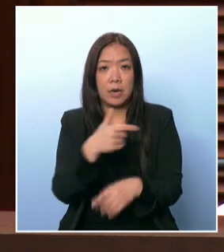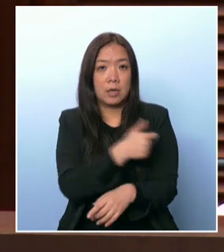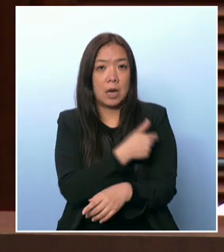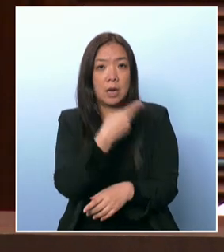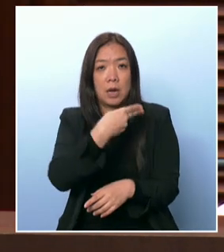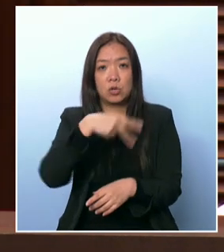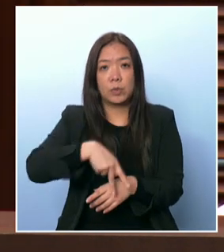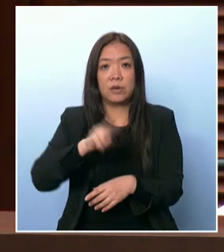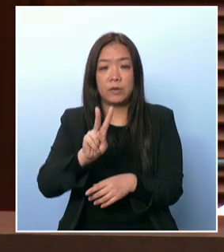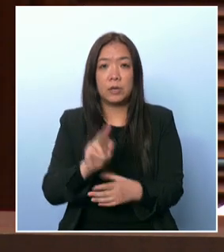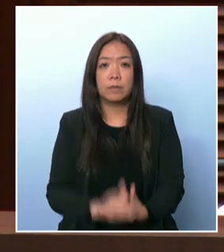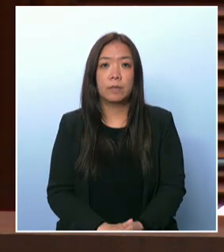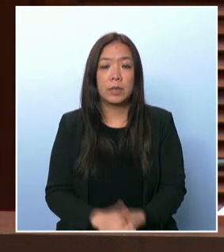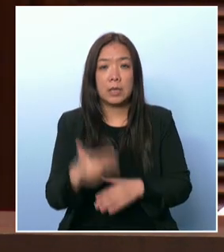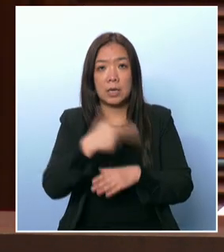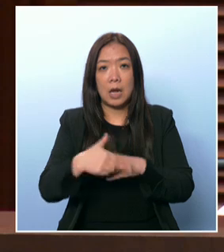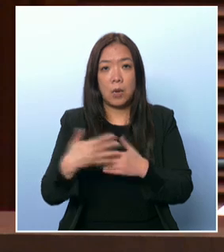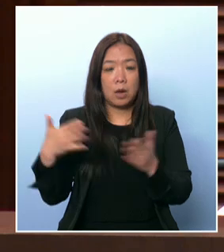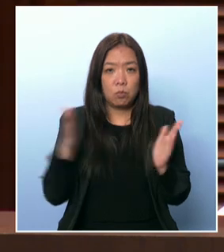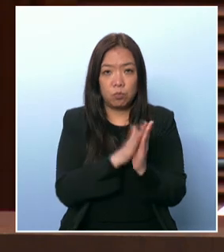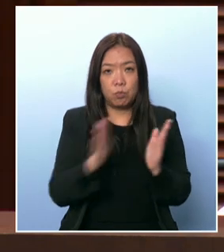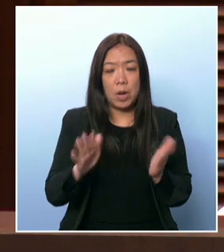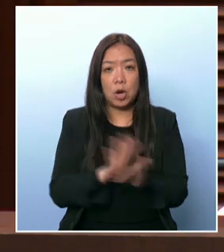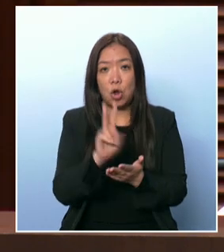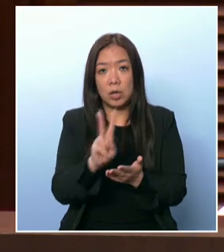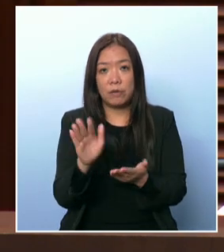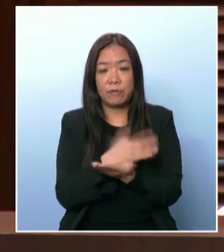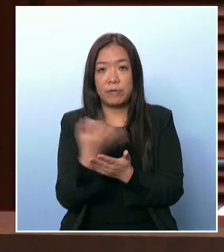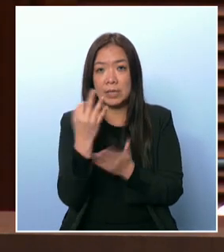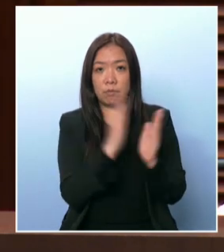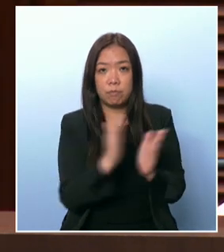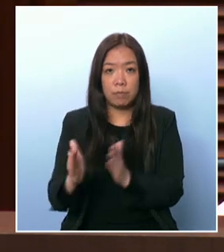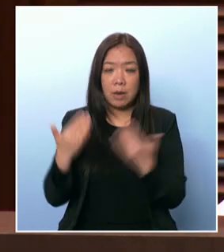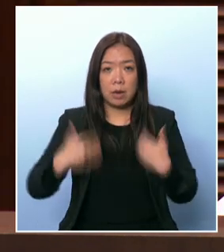in 2004 or after and have not been covered by the HKCIP.